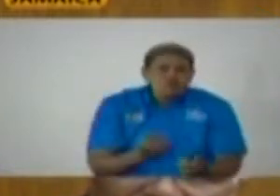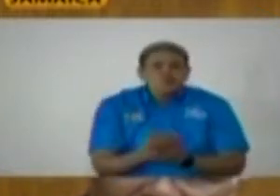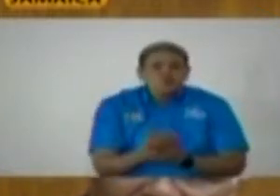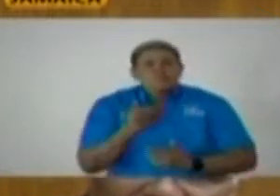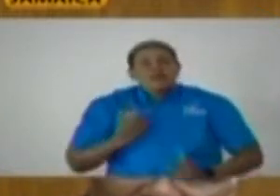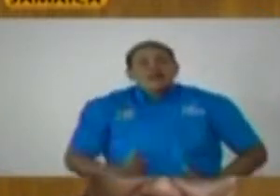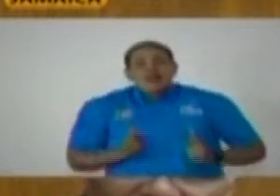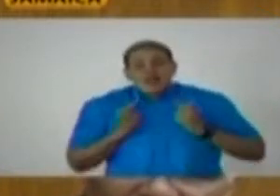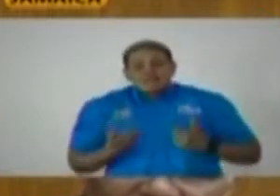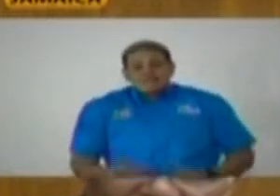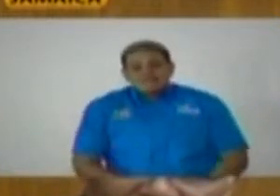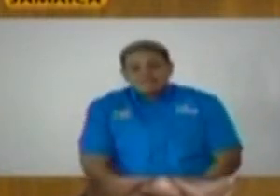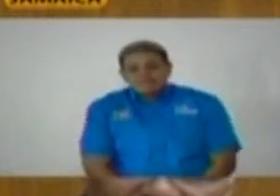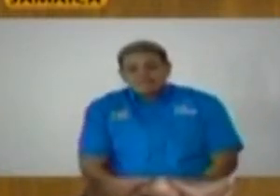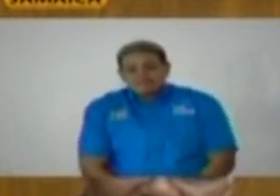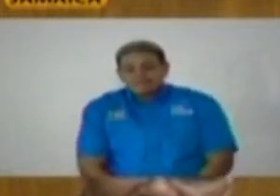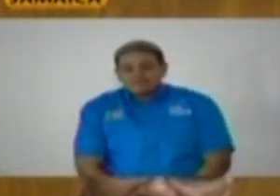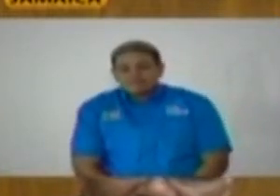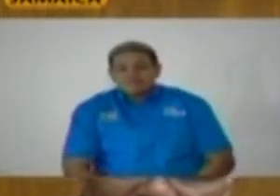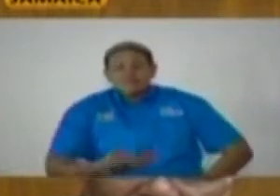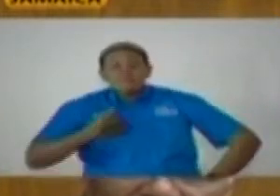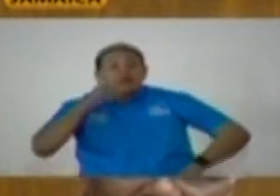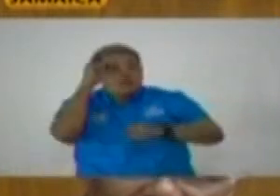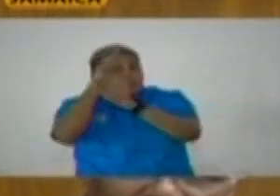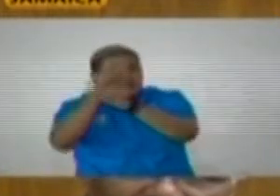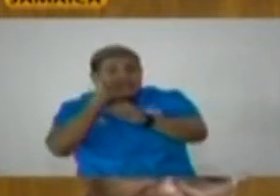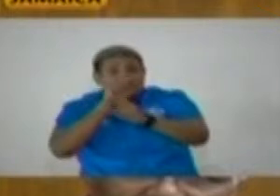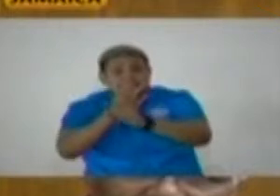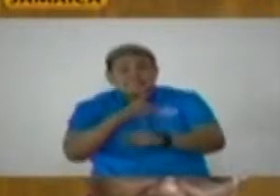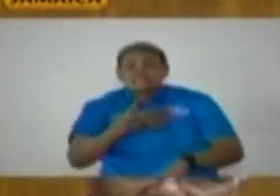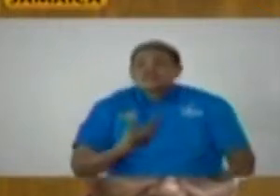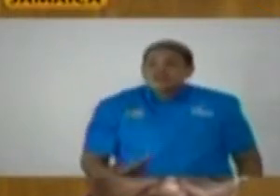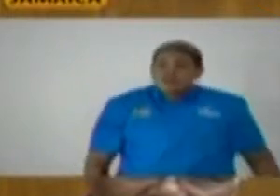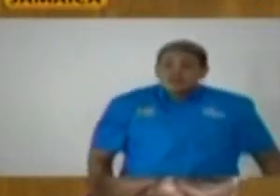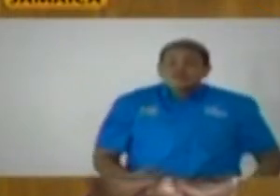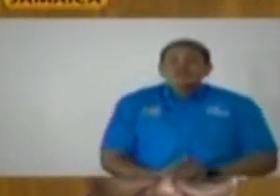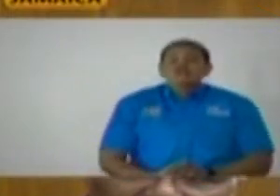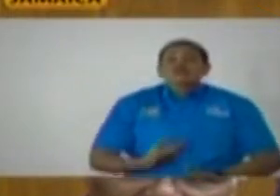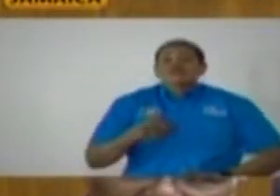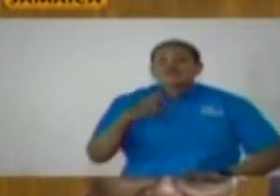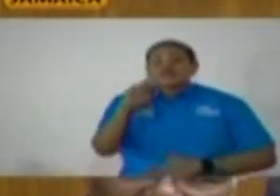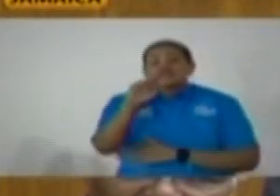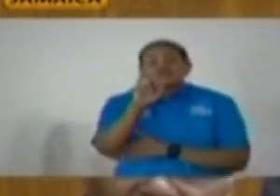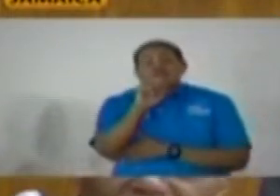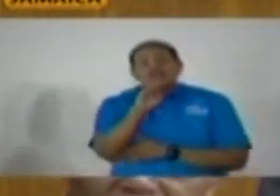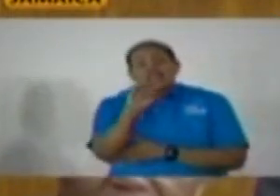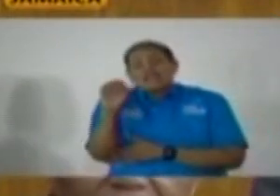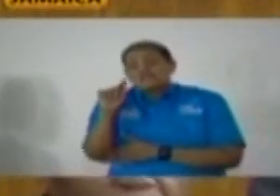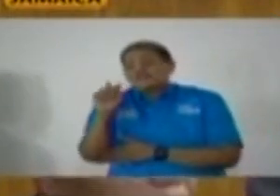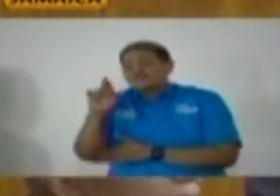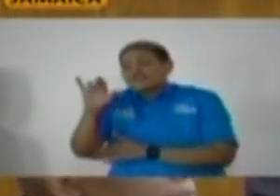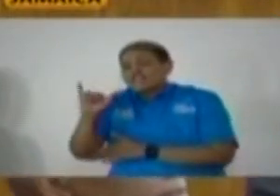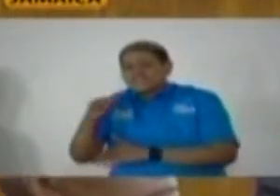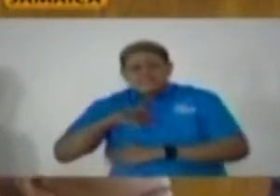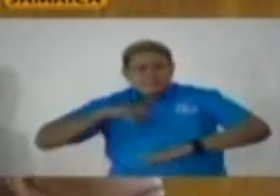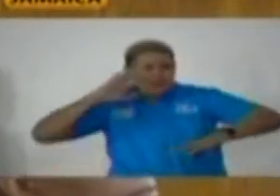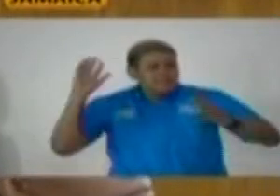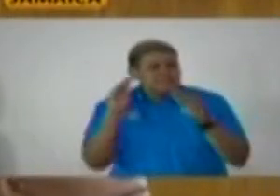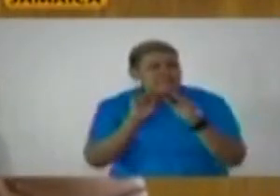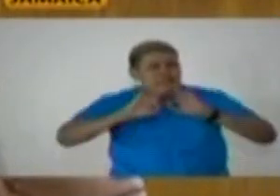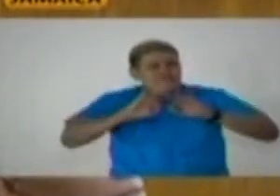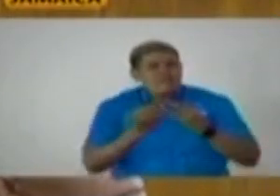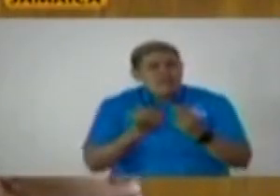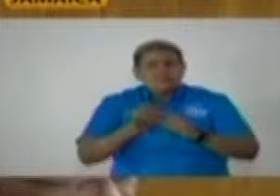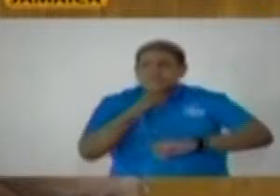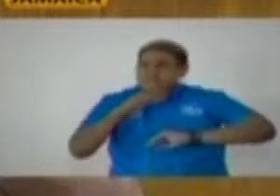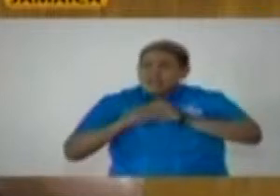life. My siblings, my brother, my sister, Graham and Tracy, and my entire family